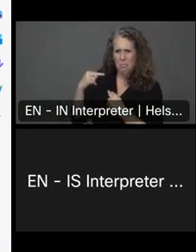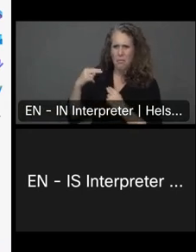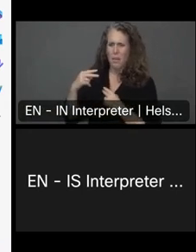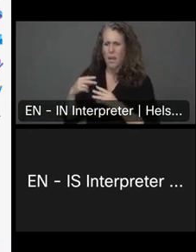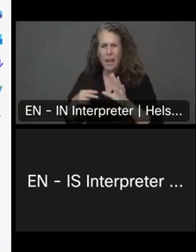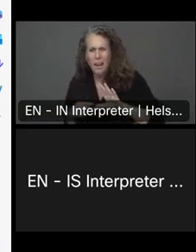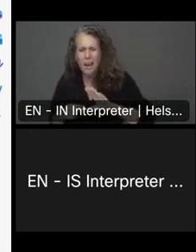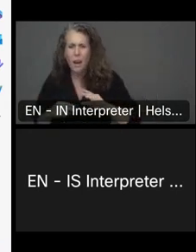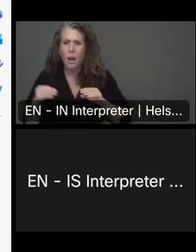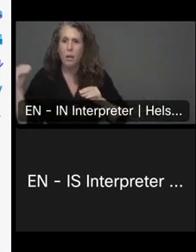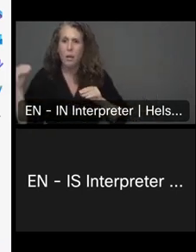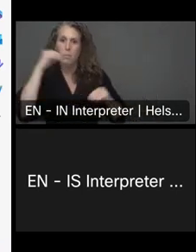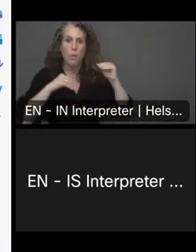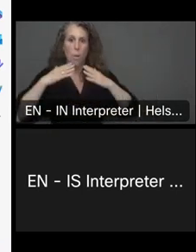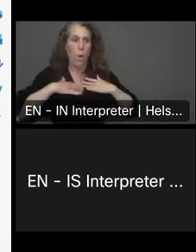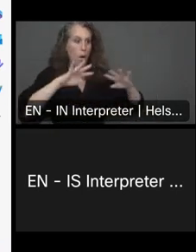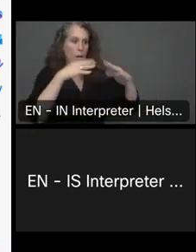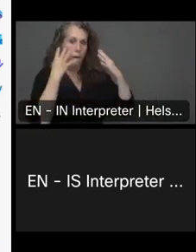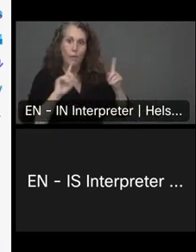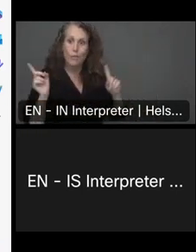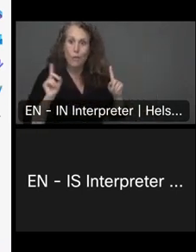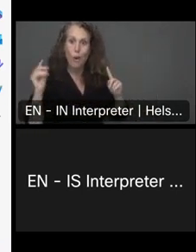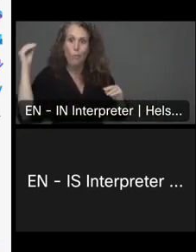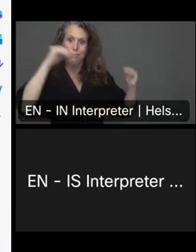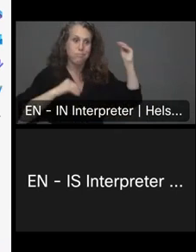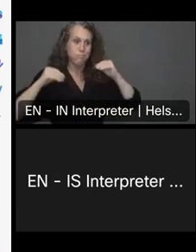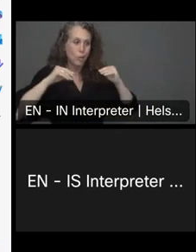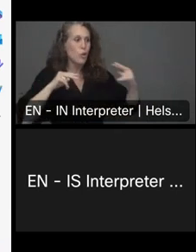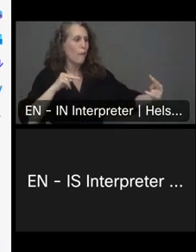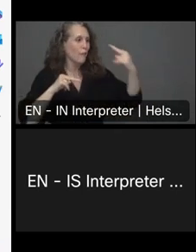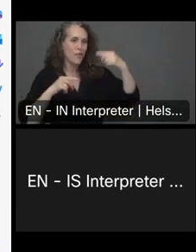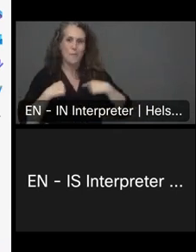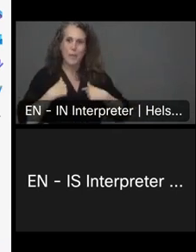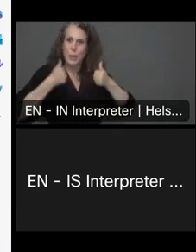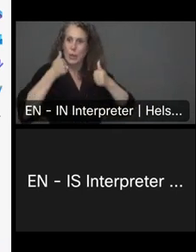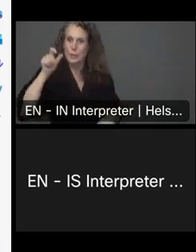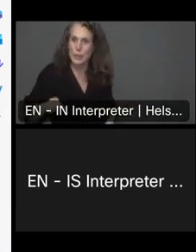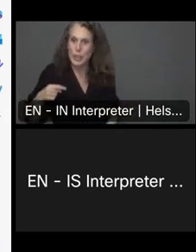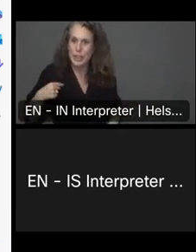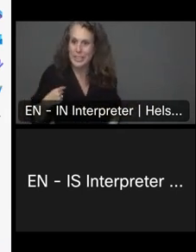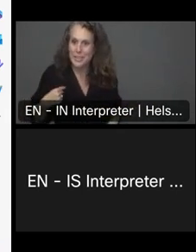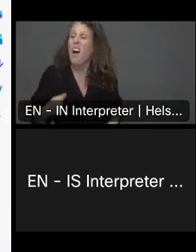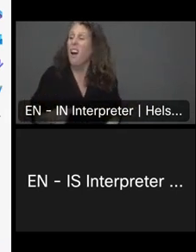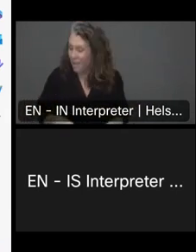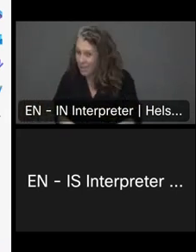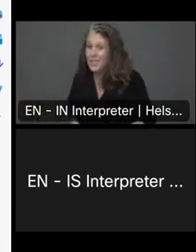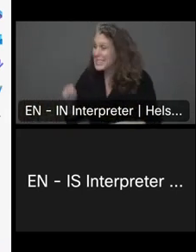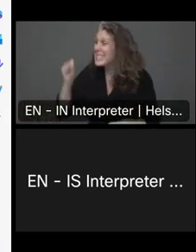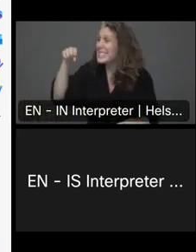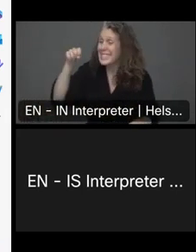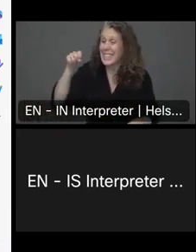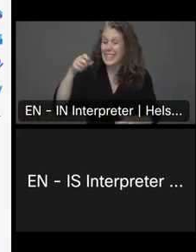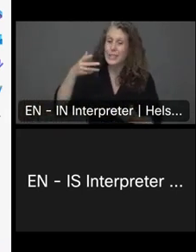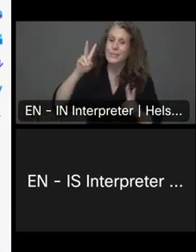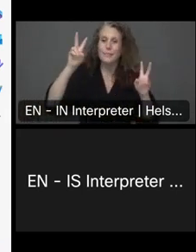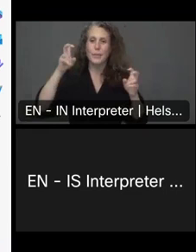to avoid punishment, actually. Avoid social punishment. Social success. It's a form of social success. I take your point, and I